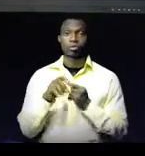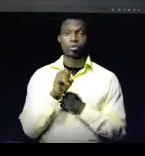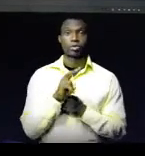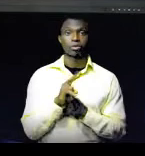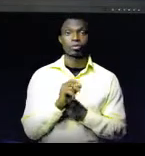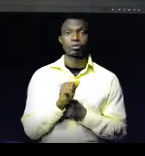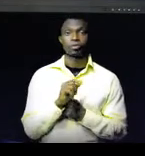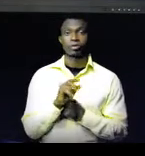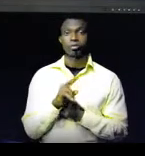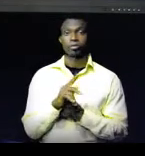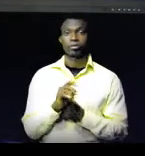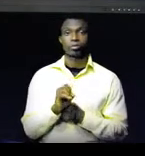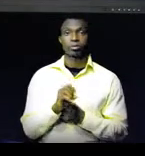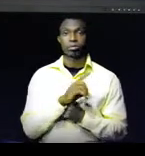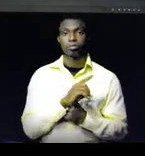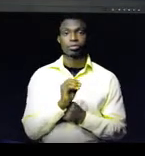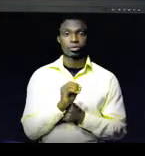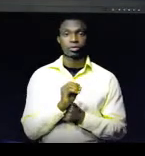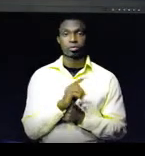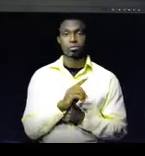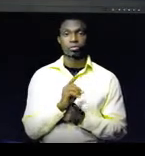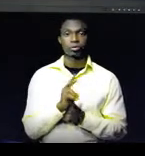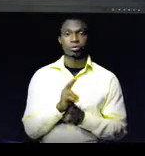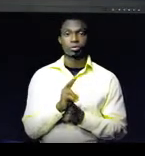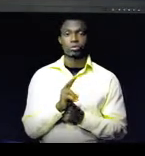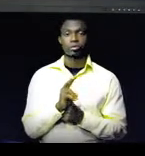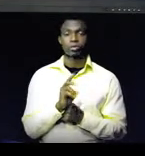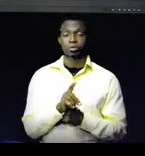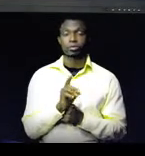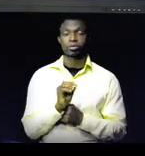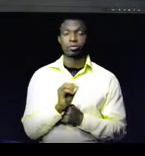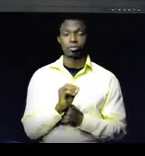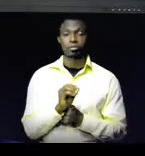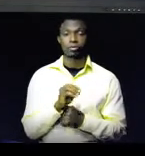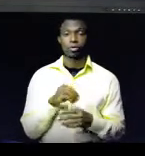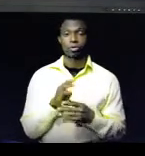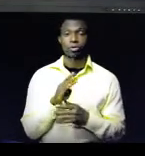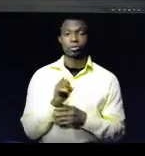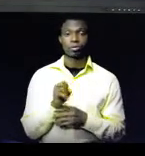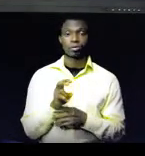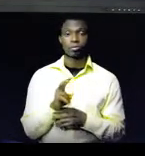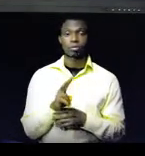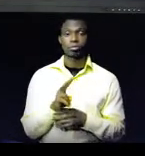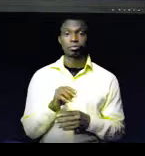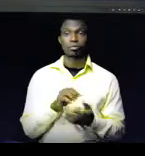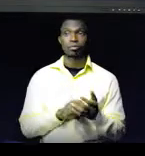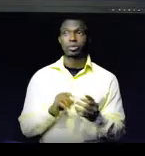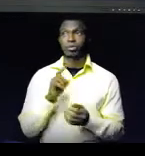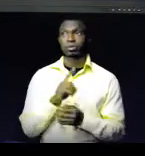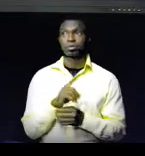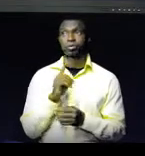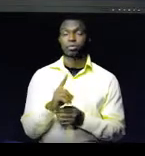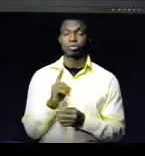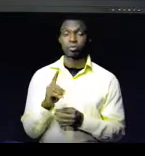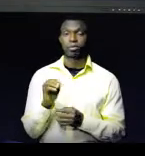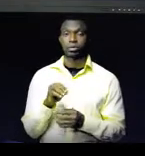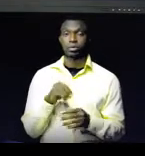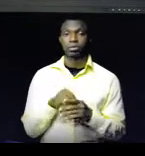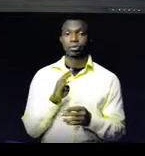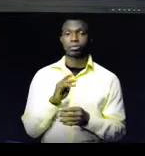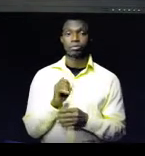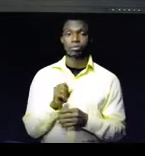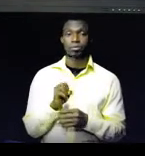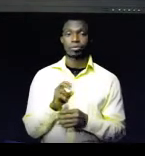to evaluate 10101 in base 2 minus 1110 in base 2. So we're going to